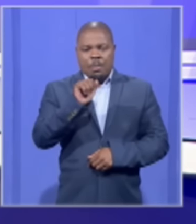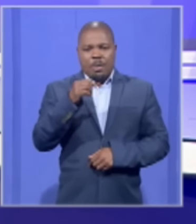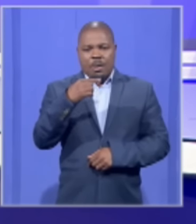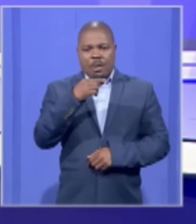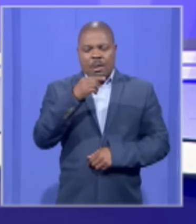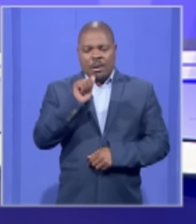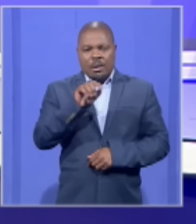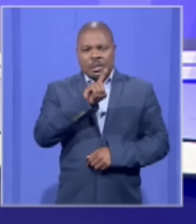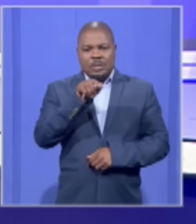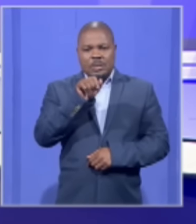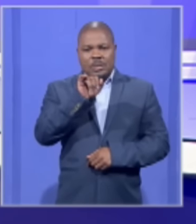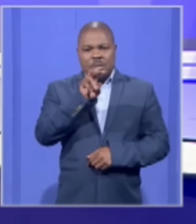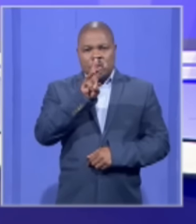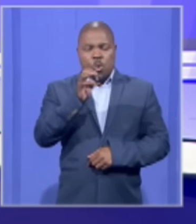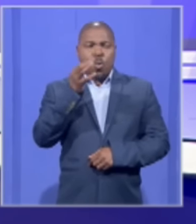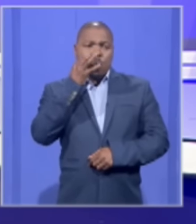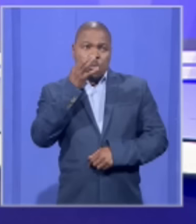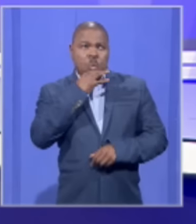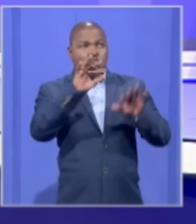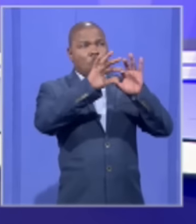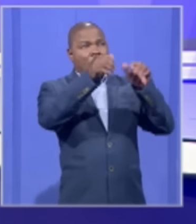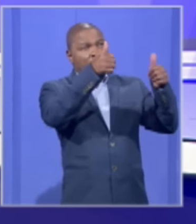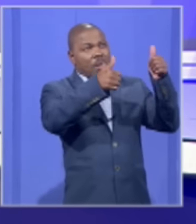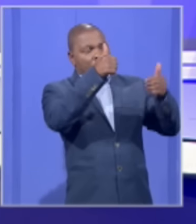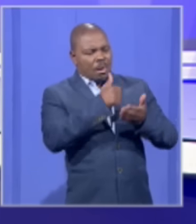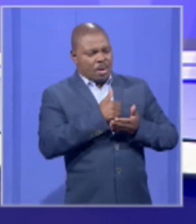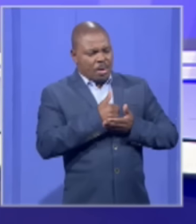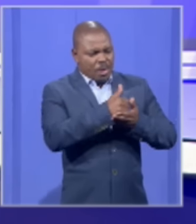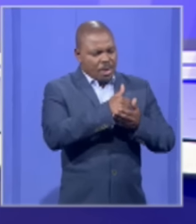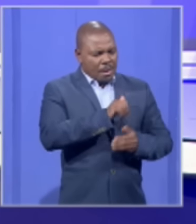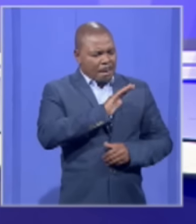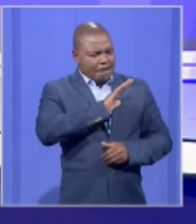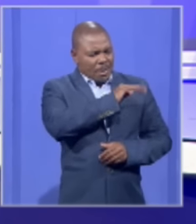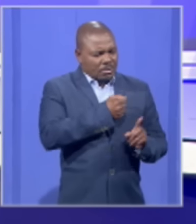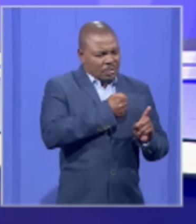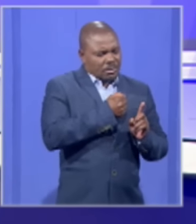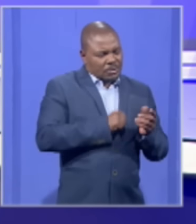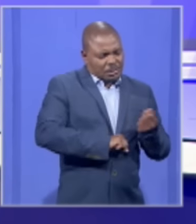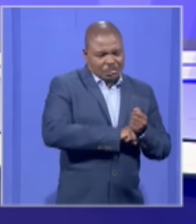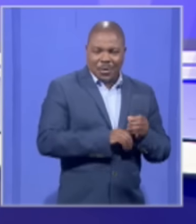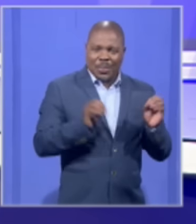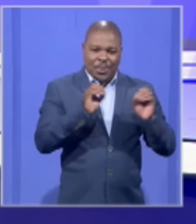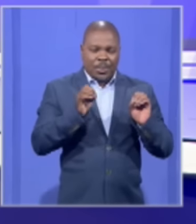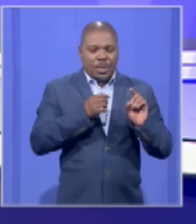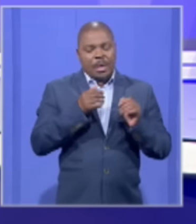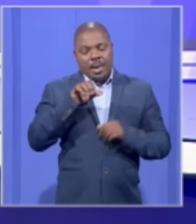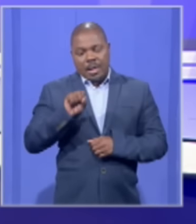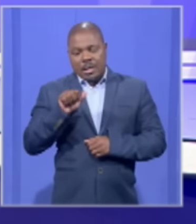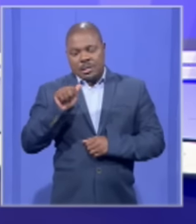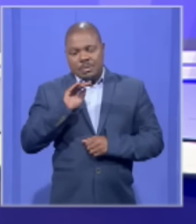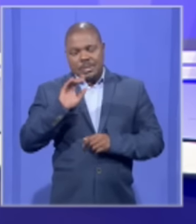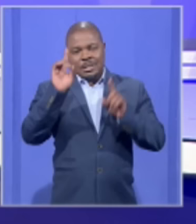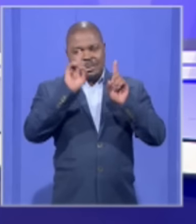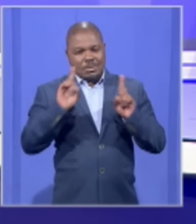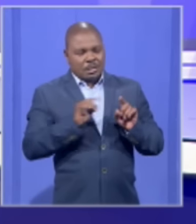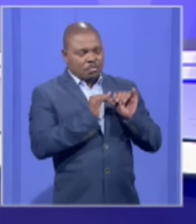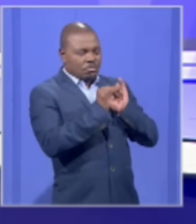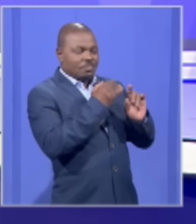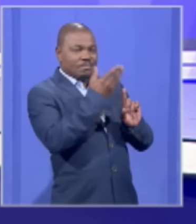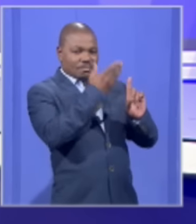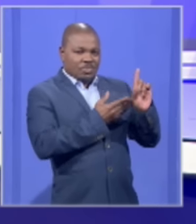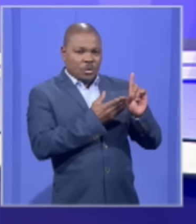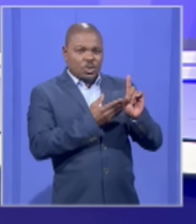ba lefatshe ga ba dire go lekane go lwela maPalestina. O bile seno mo puisanong e kgethegileng le ba dikgang tsa rona tsa SABC morago